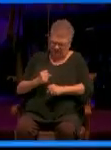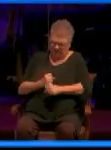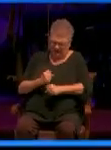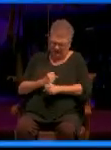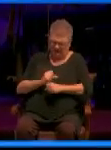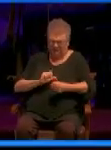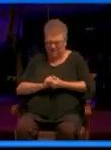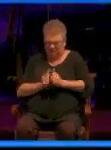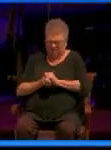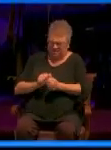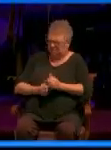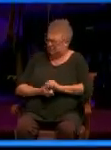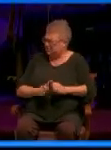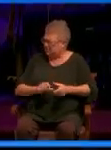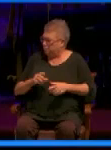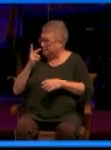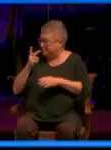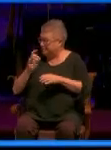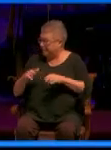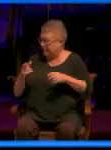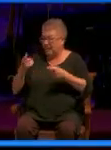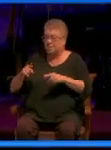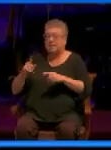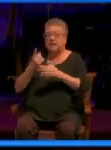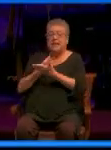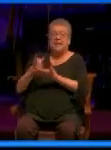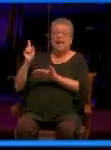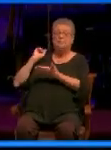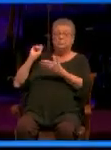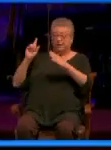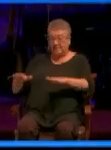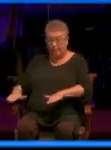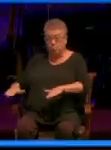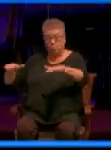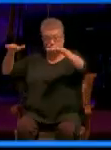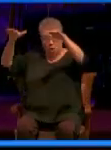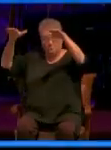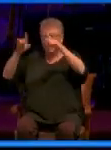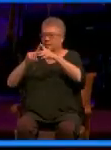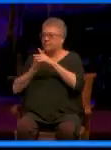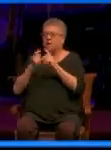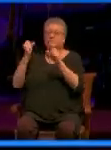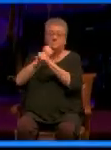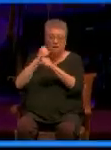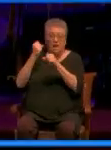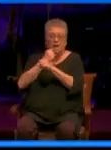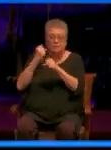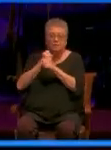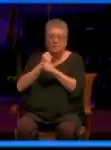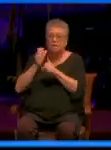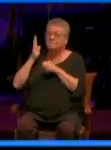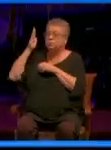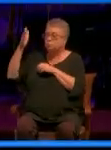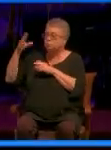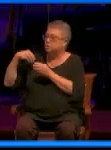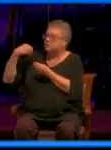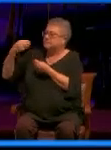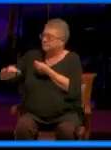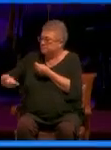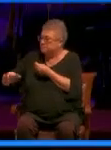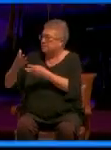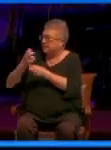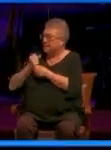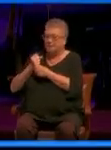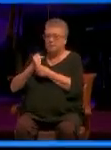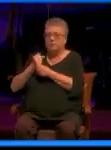womb. And then we saw last week where as they grew up, they begin to fight over the birthright. Who should get the firstborn